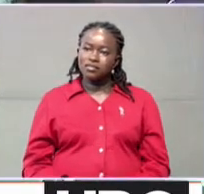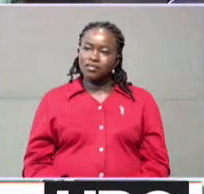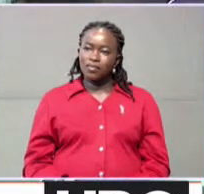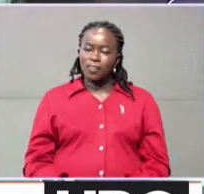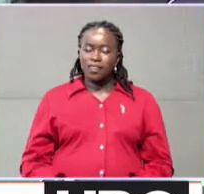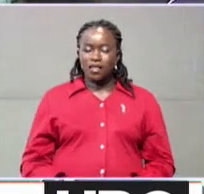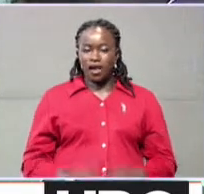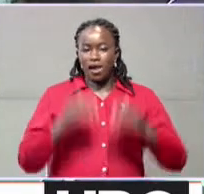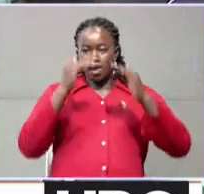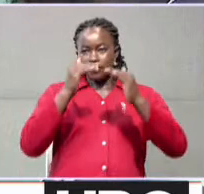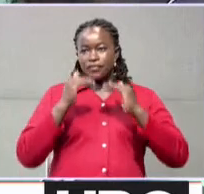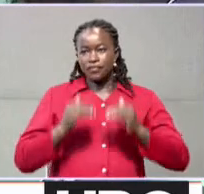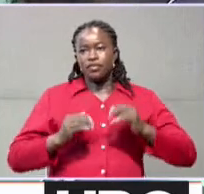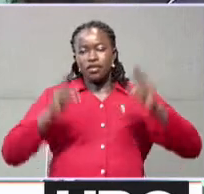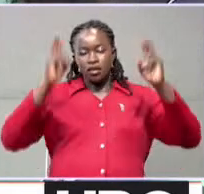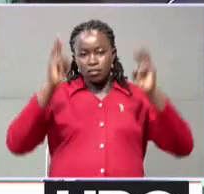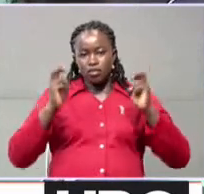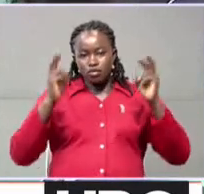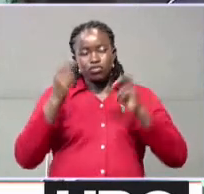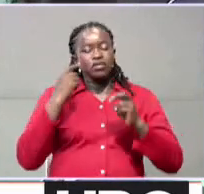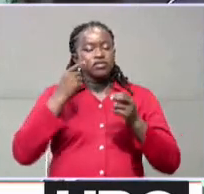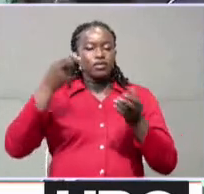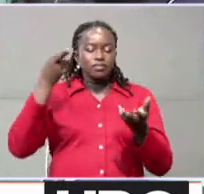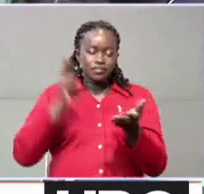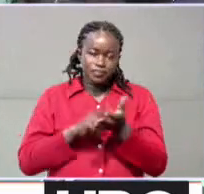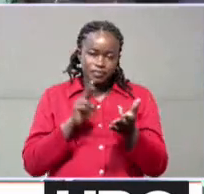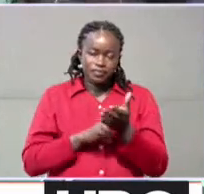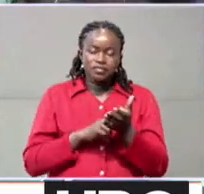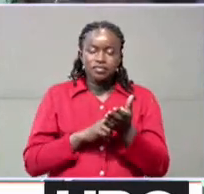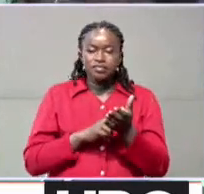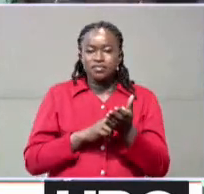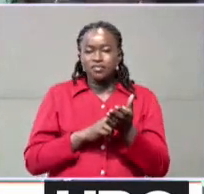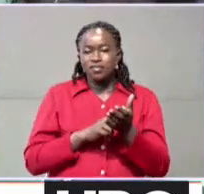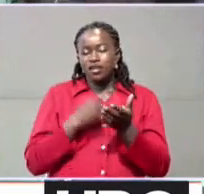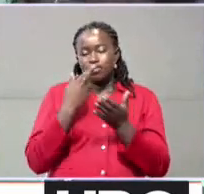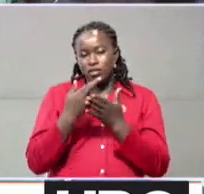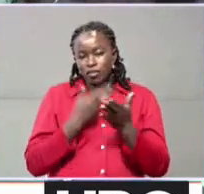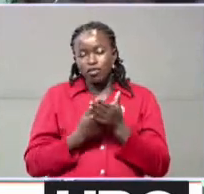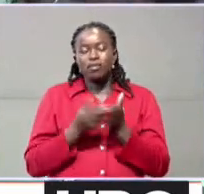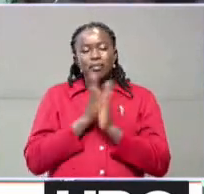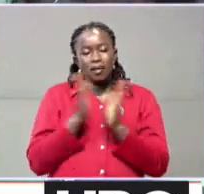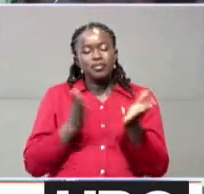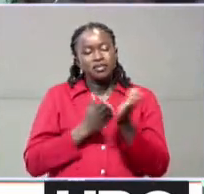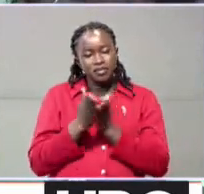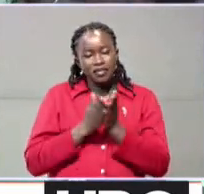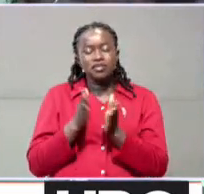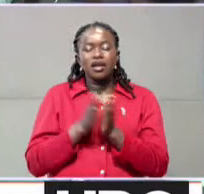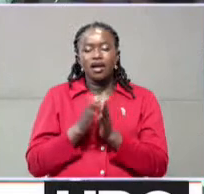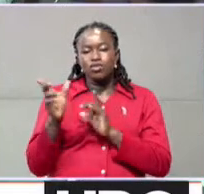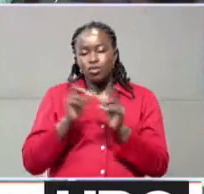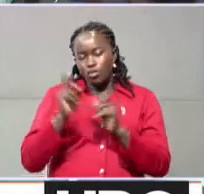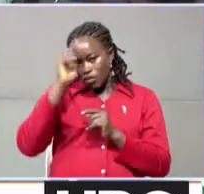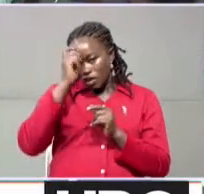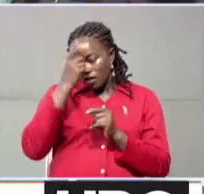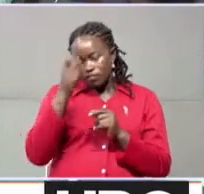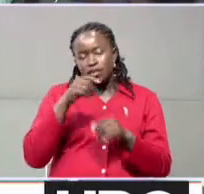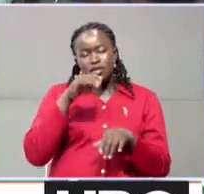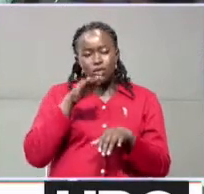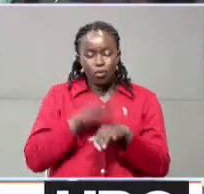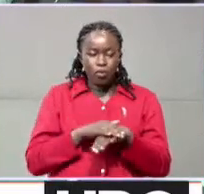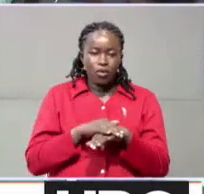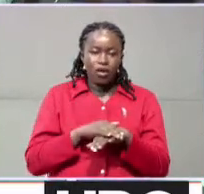adoption of the report of the committee on public service and local government on the diversion